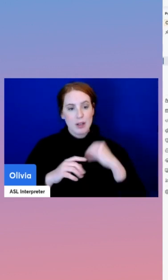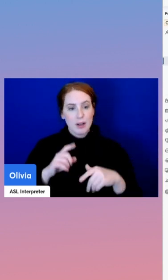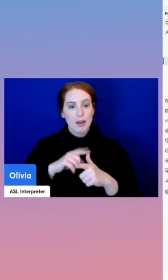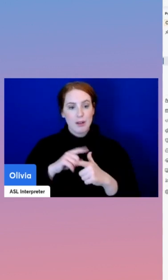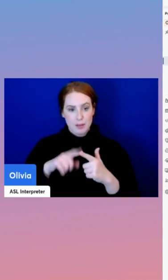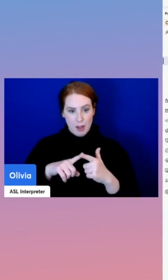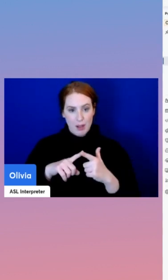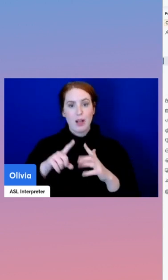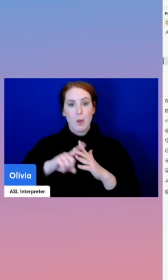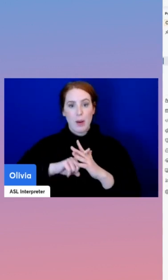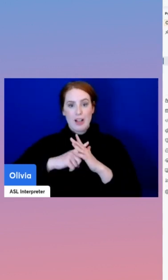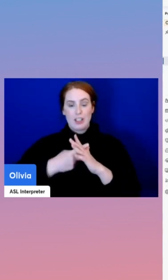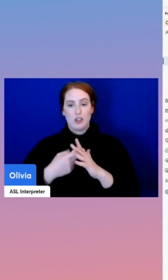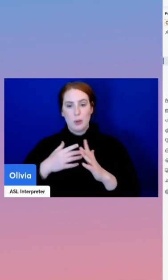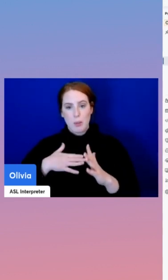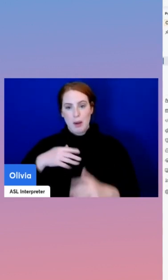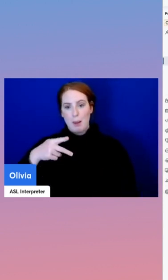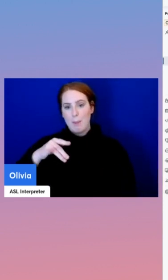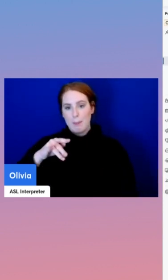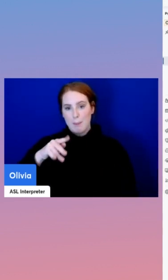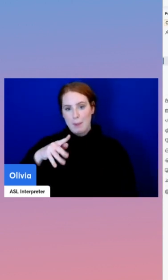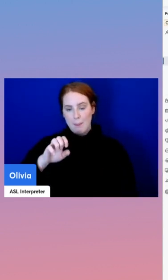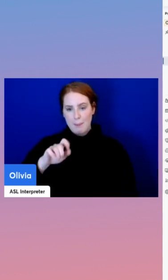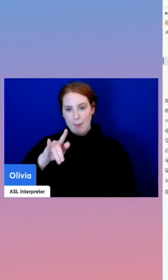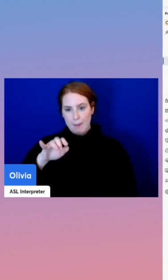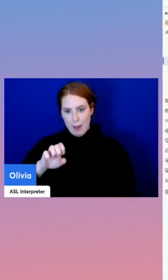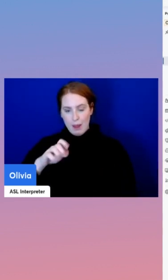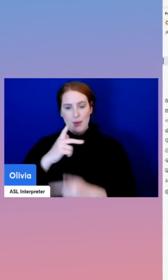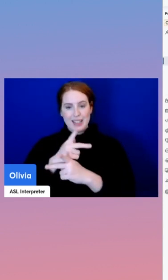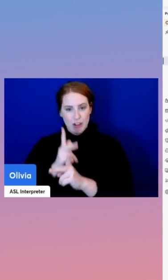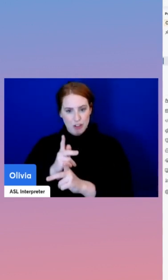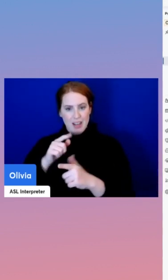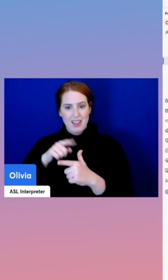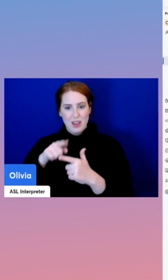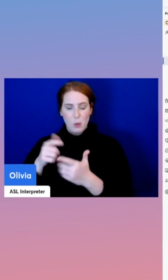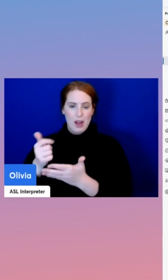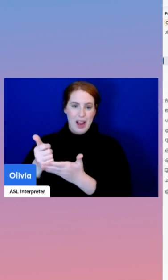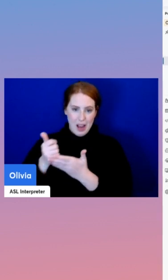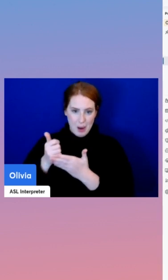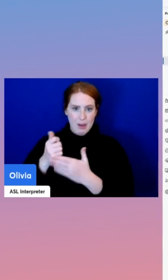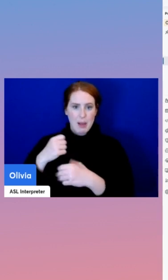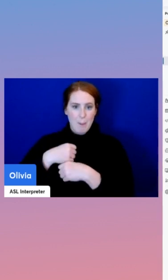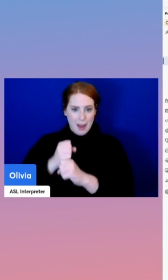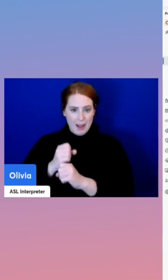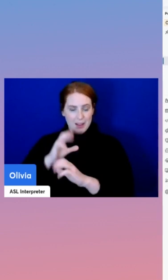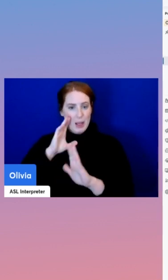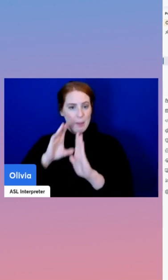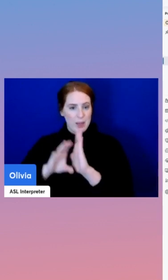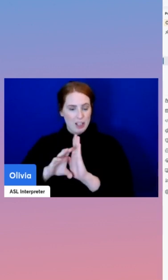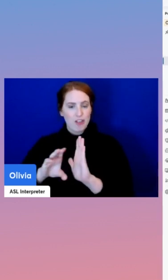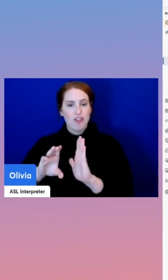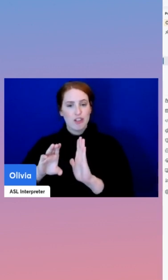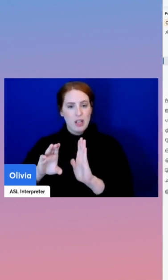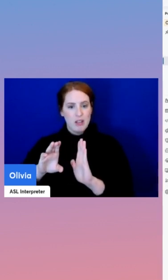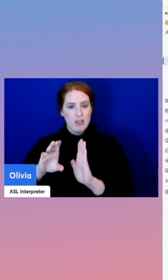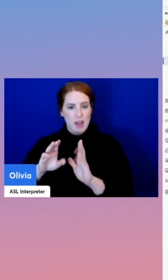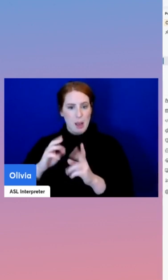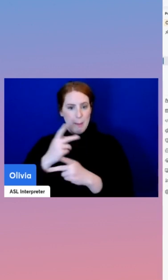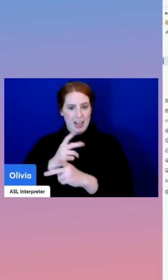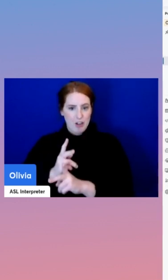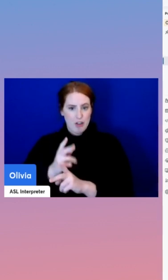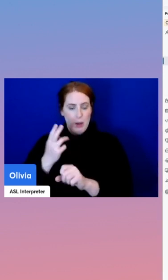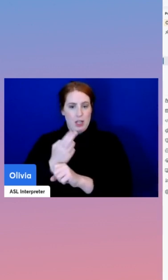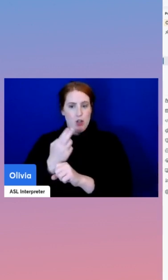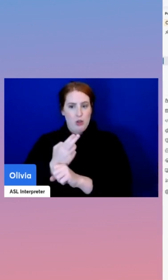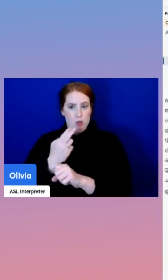in production, which will help me create the image in the production that will be used to share